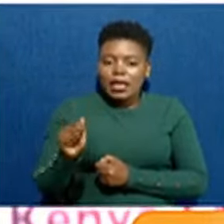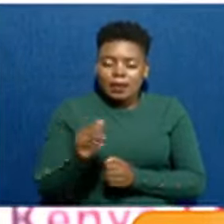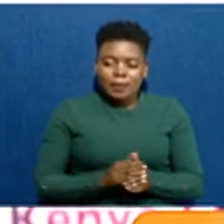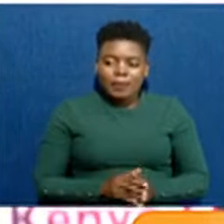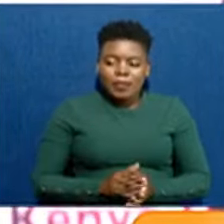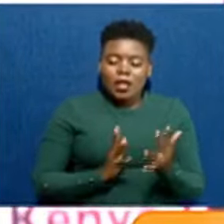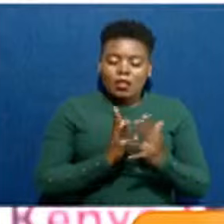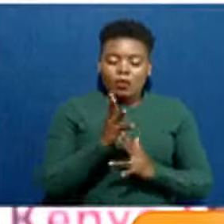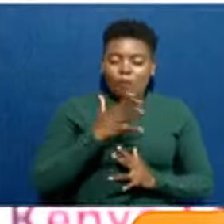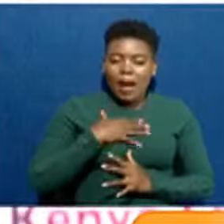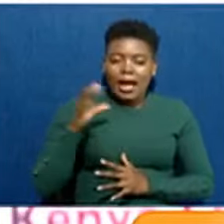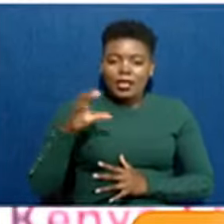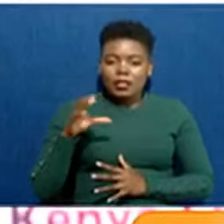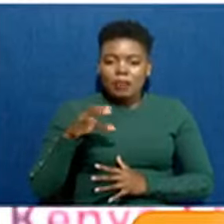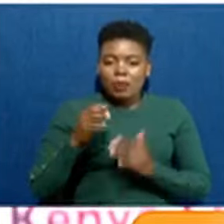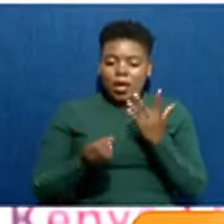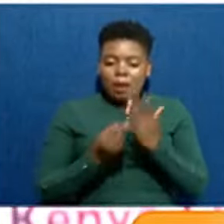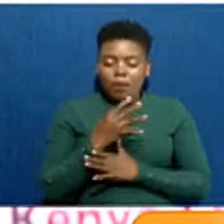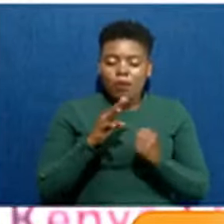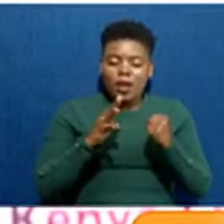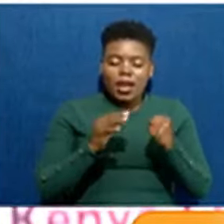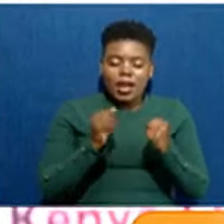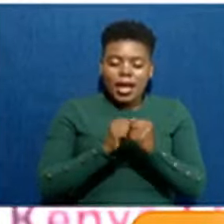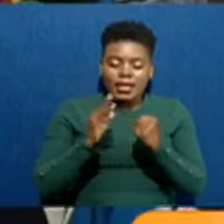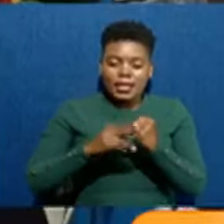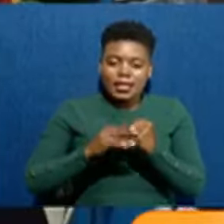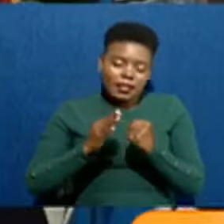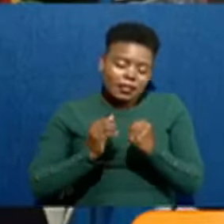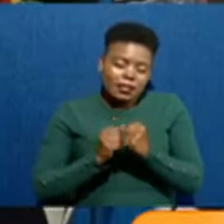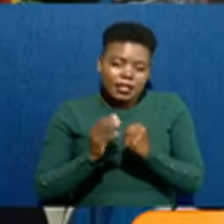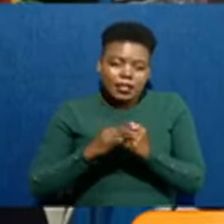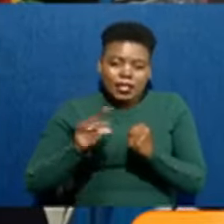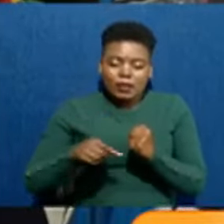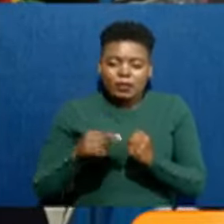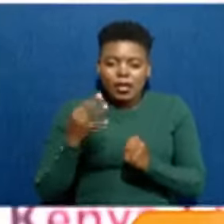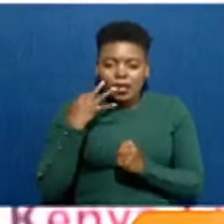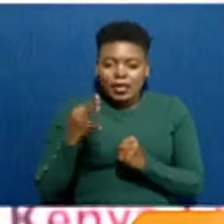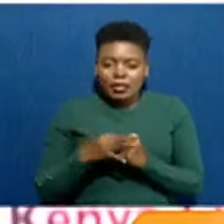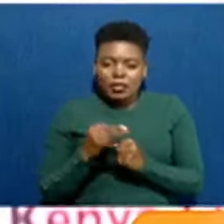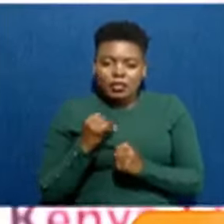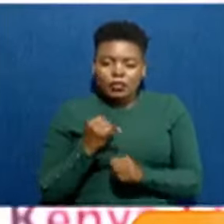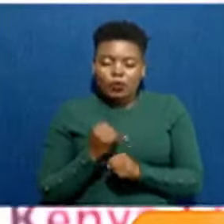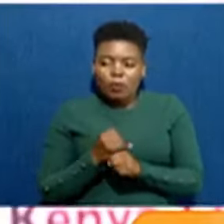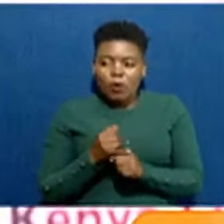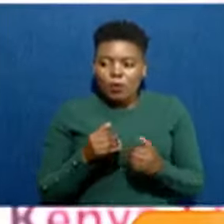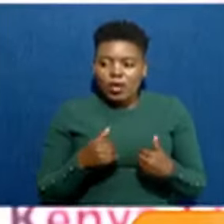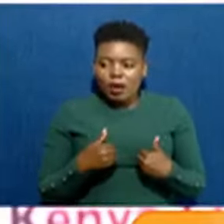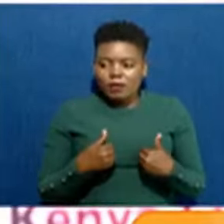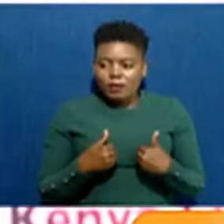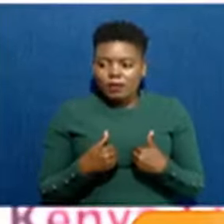have created 19,800 jobs, and we have leveraged an additional